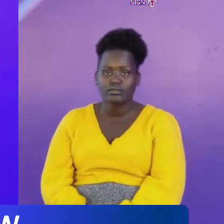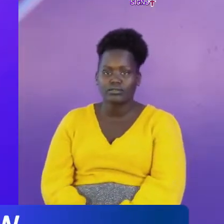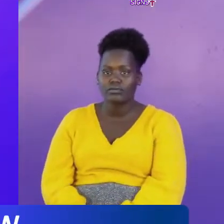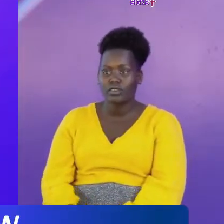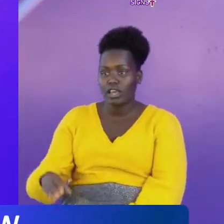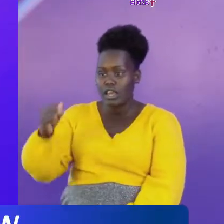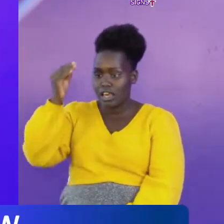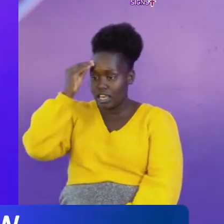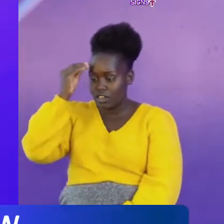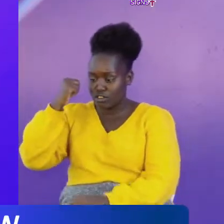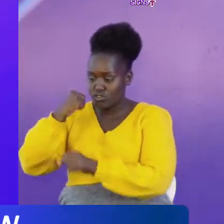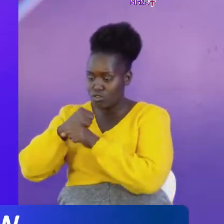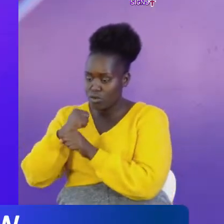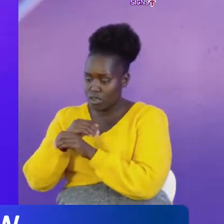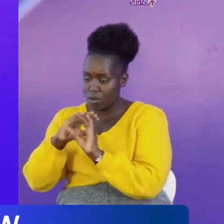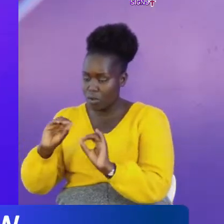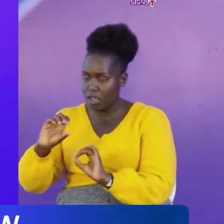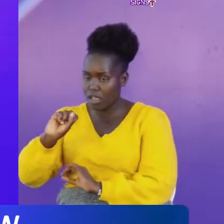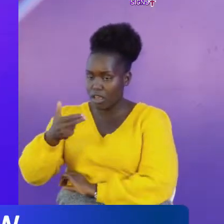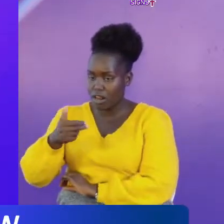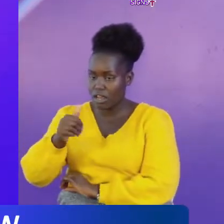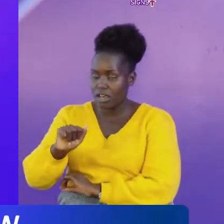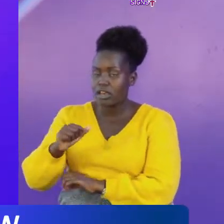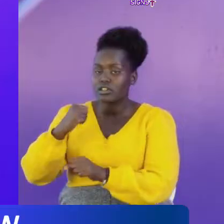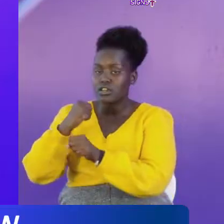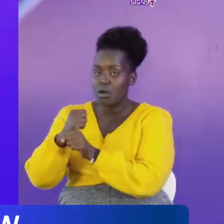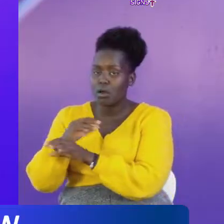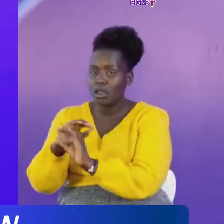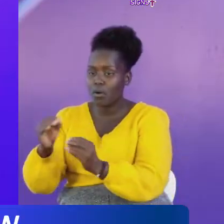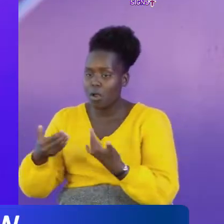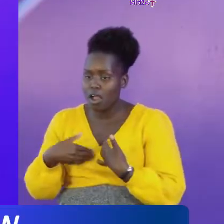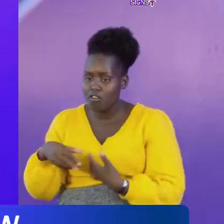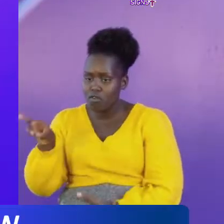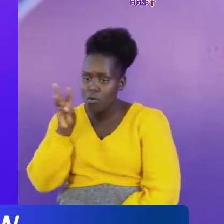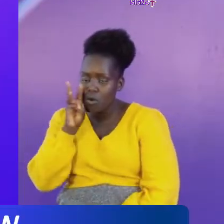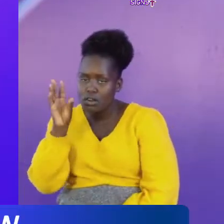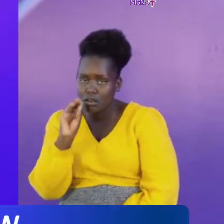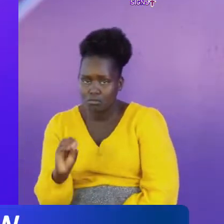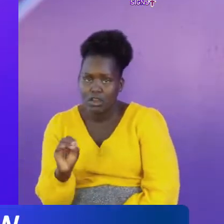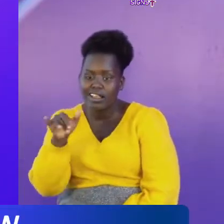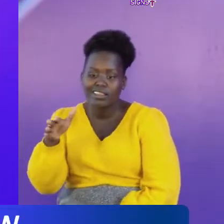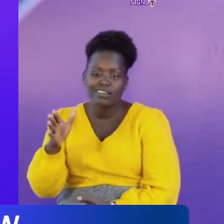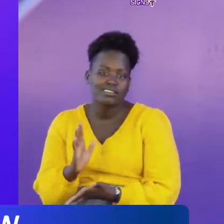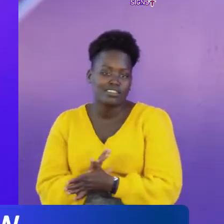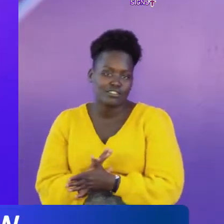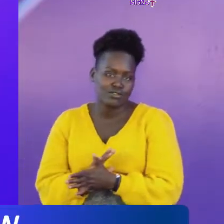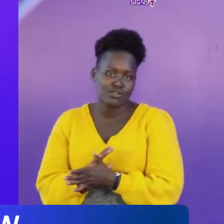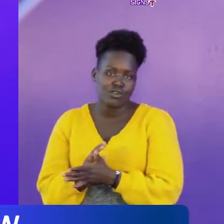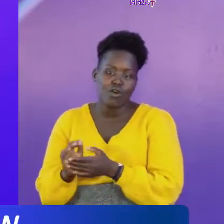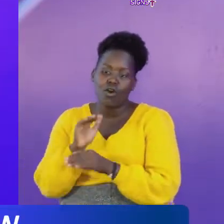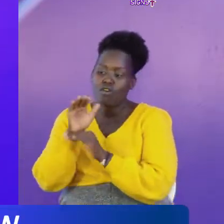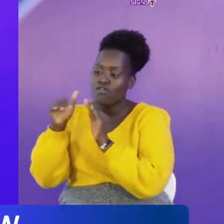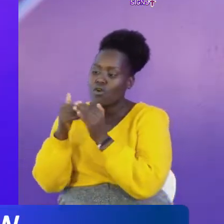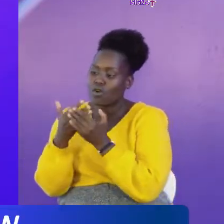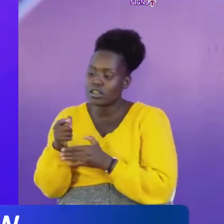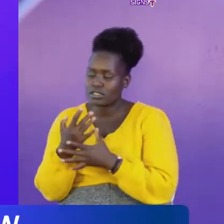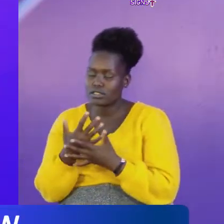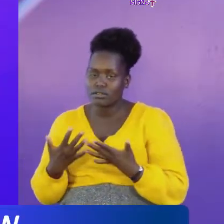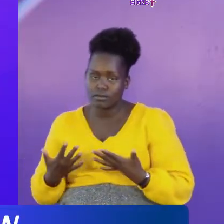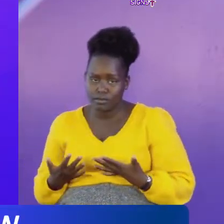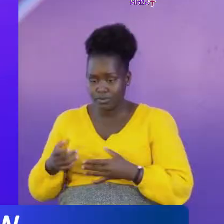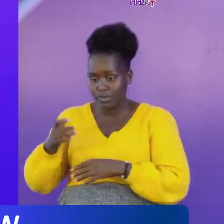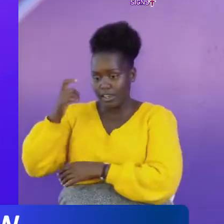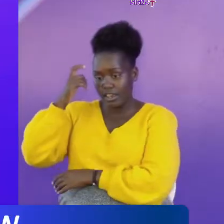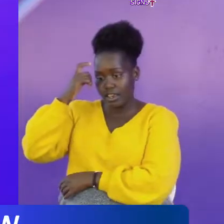Education is not working. Yeah. SHA is not working. You have no water. That's a reality amidst all these things. Yeah. I